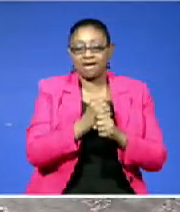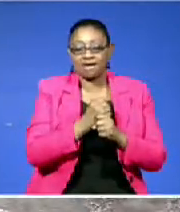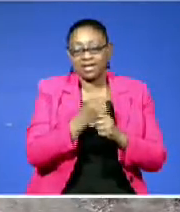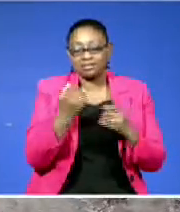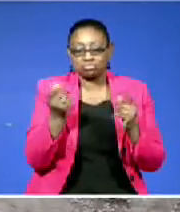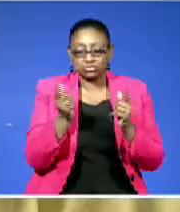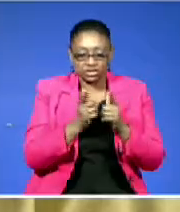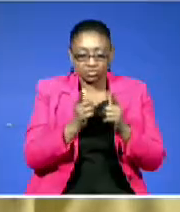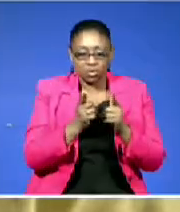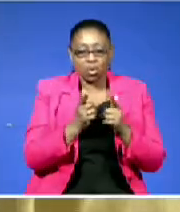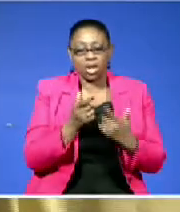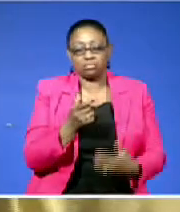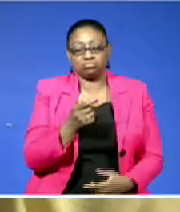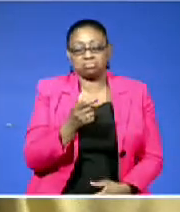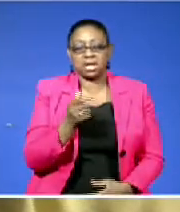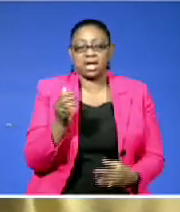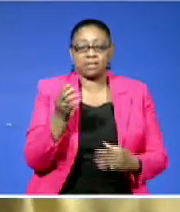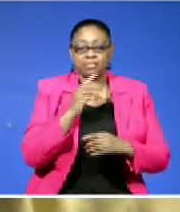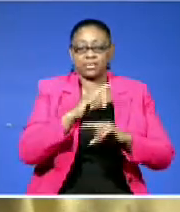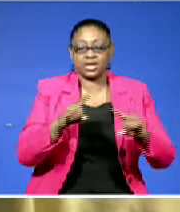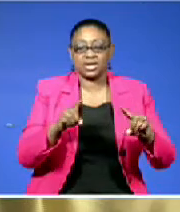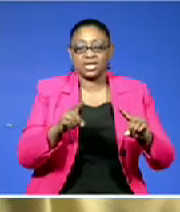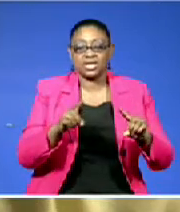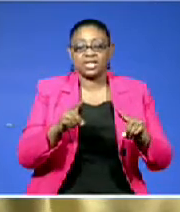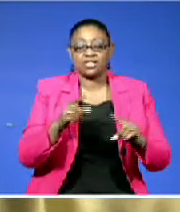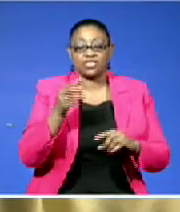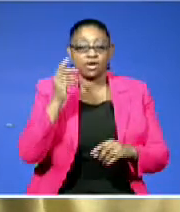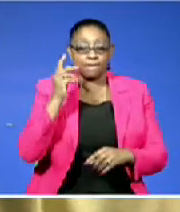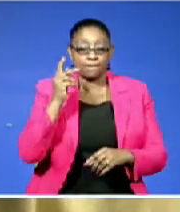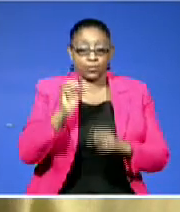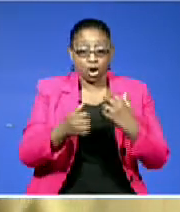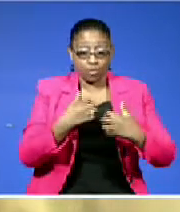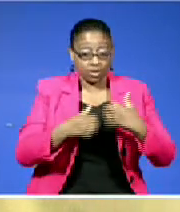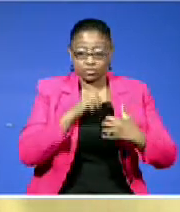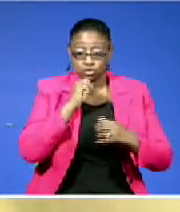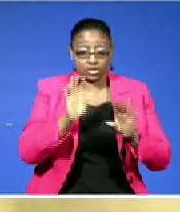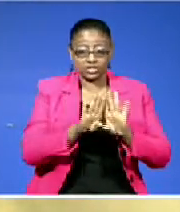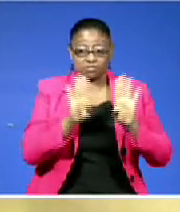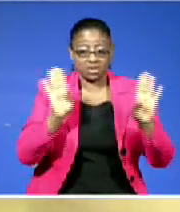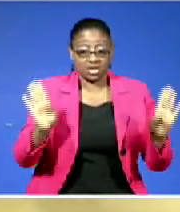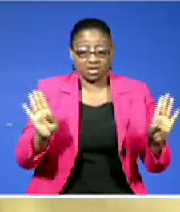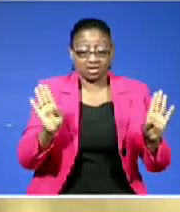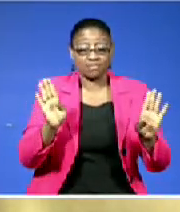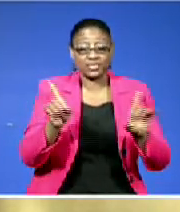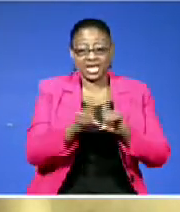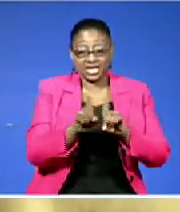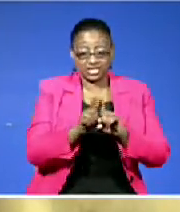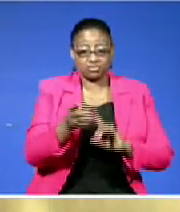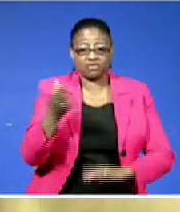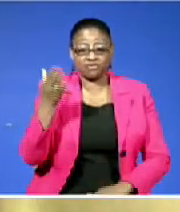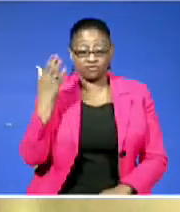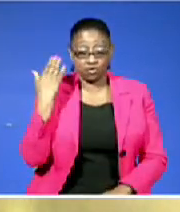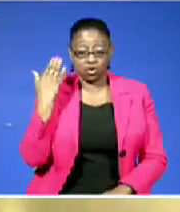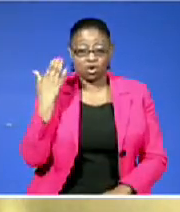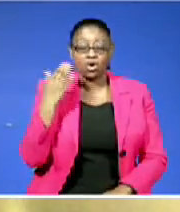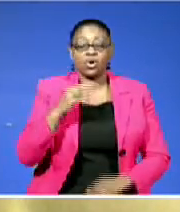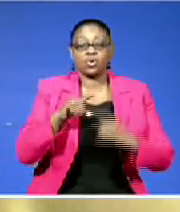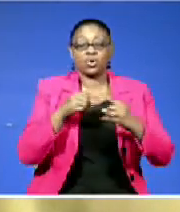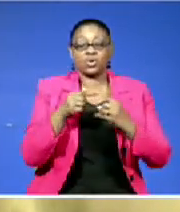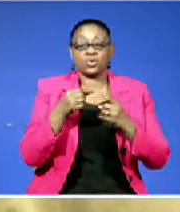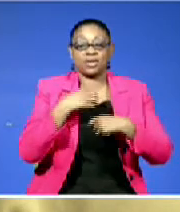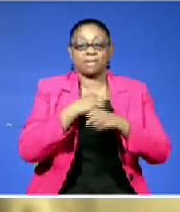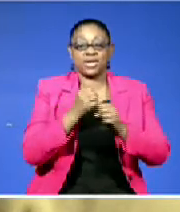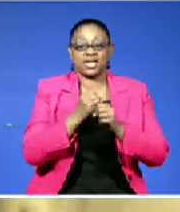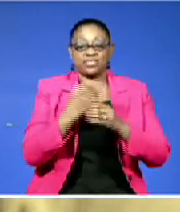is compacted and covered. So, the problem isn't as big as it was when we first took over the site and we made everything